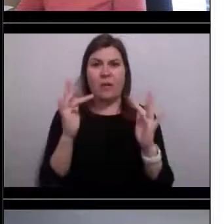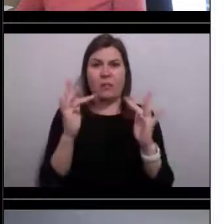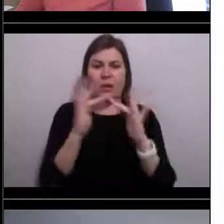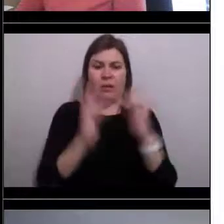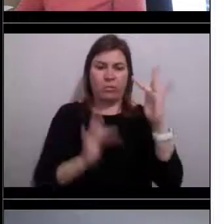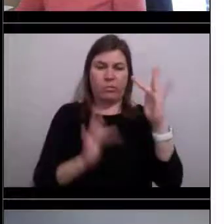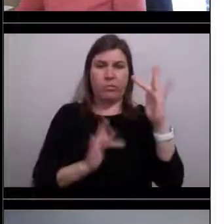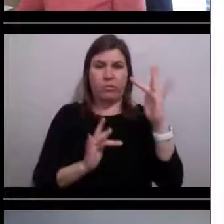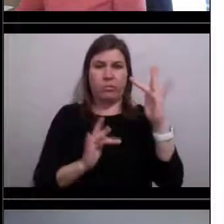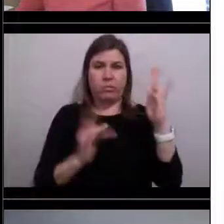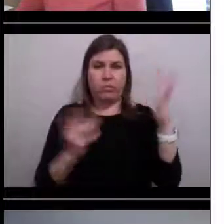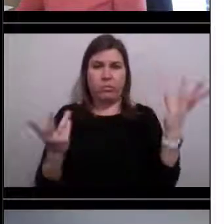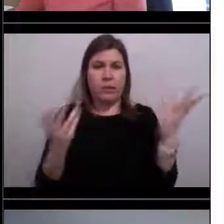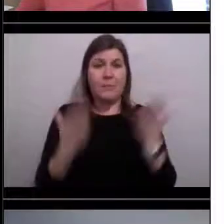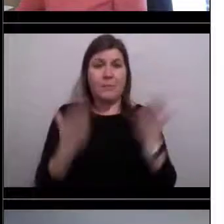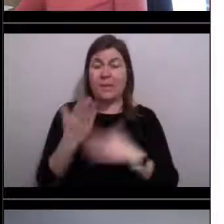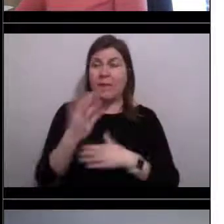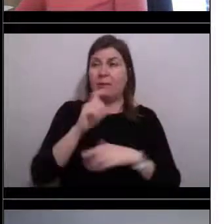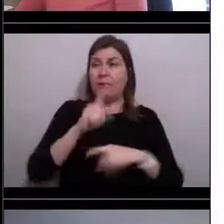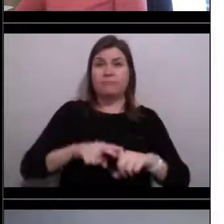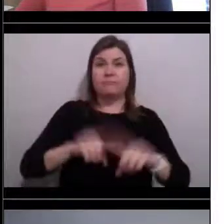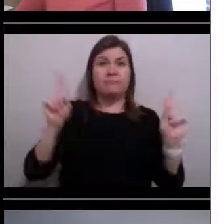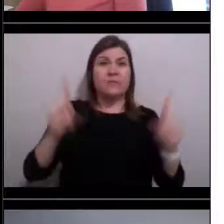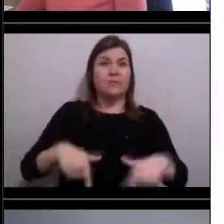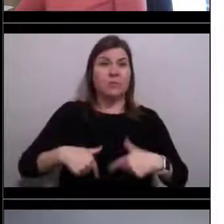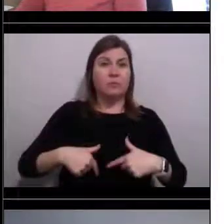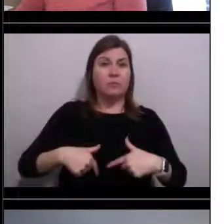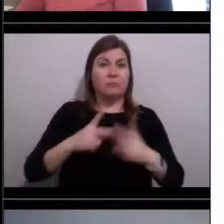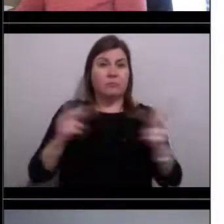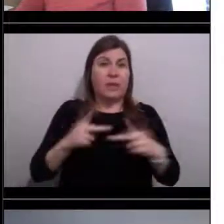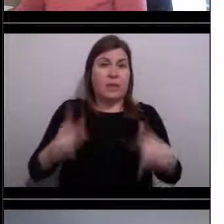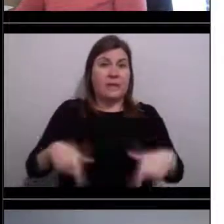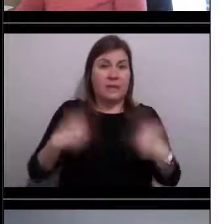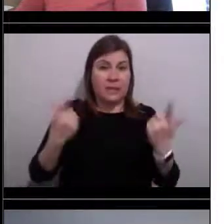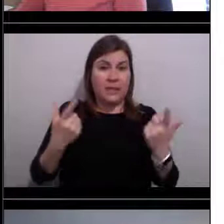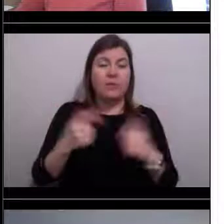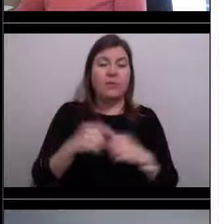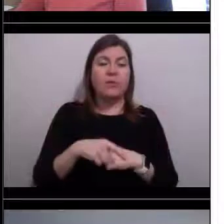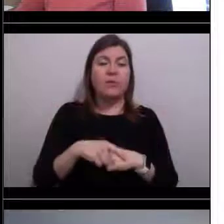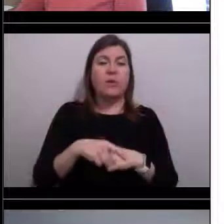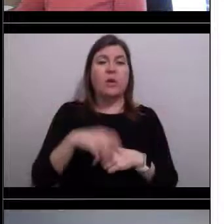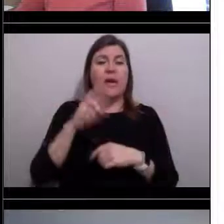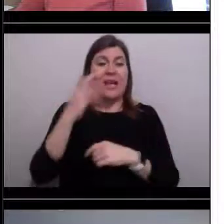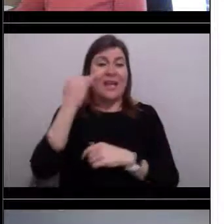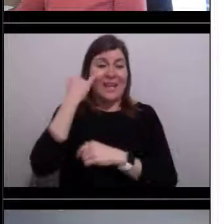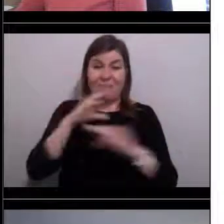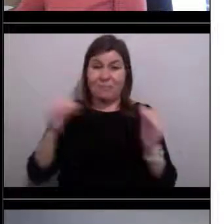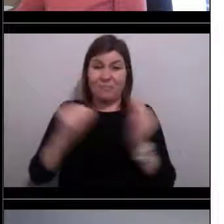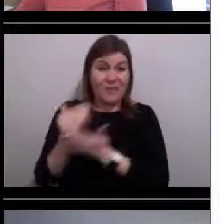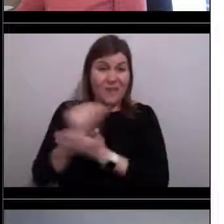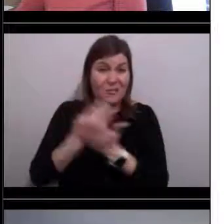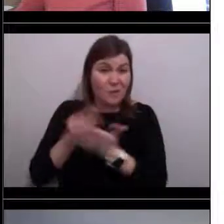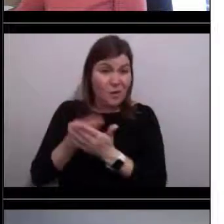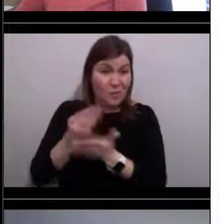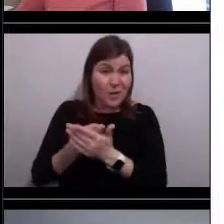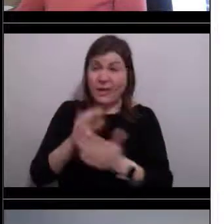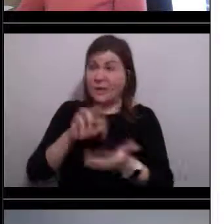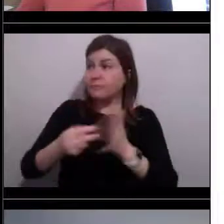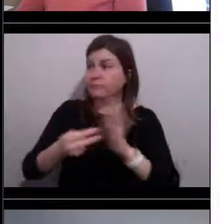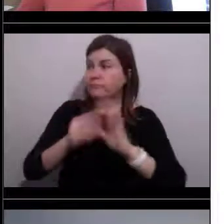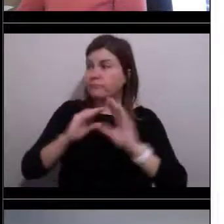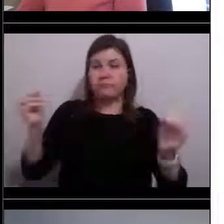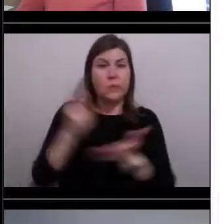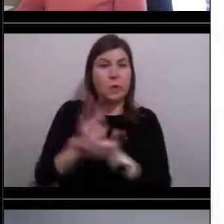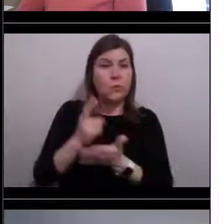geographic reasons. Right now, it's to do with COVID. If you're living with a low income, that reduces the resources available to you.